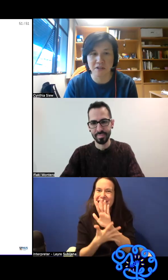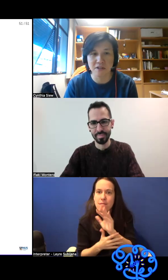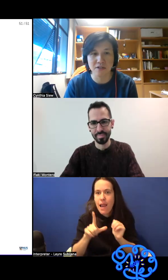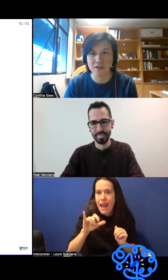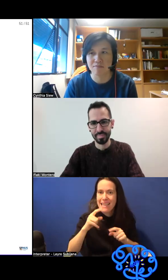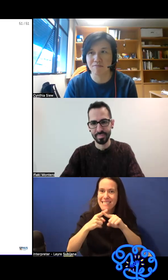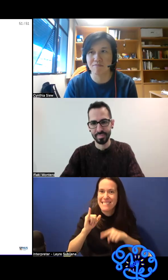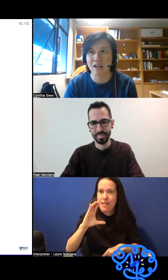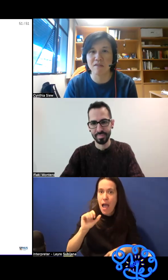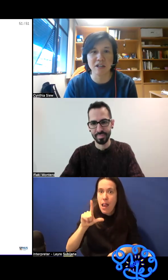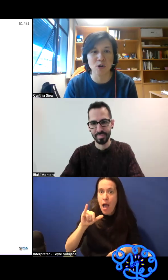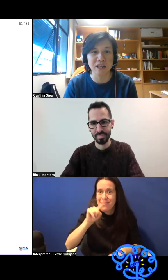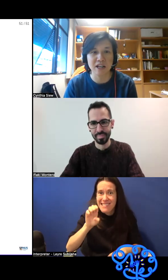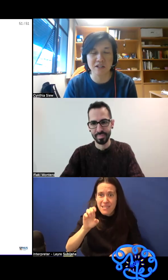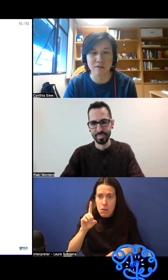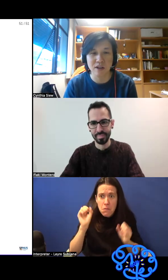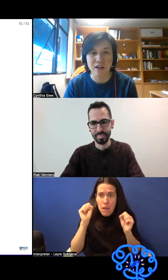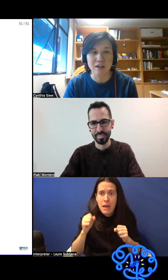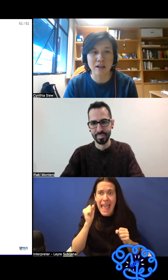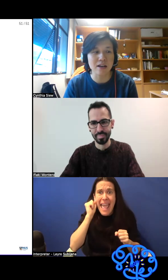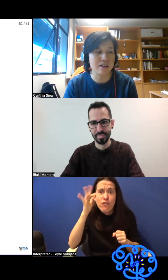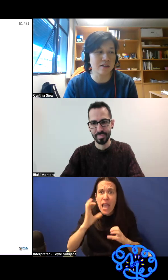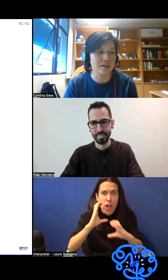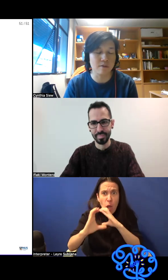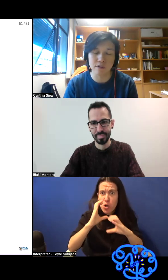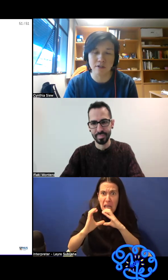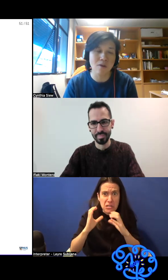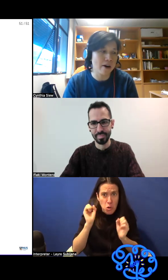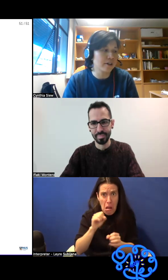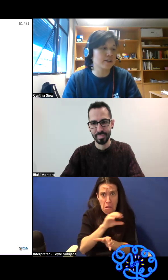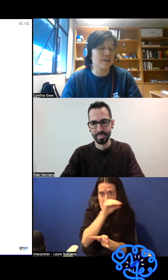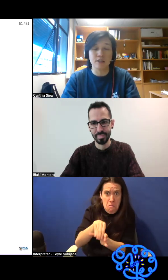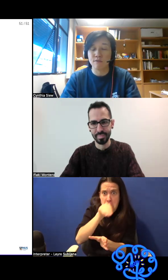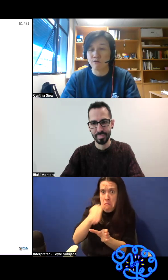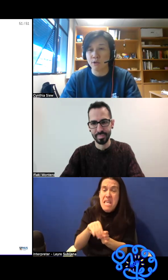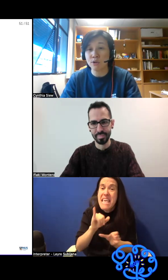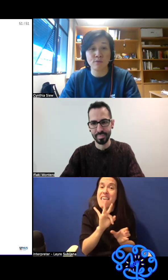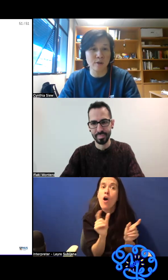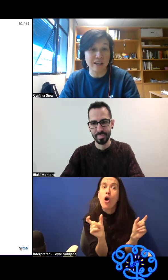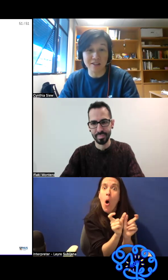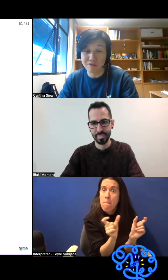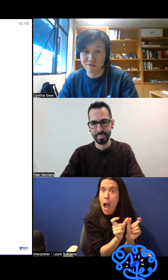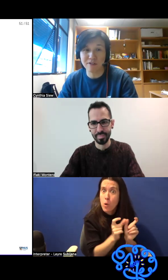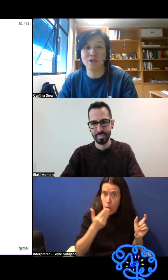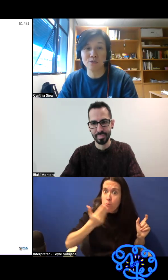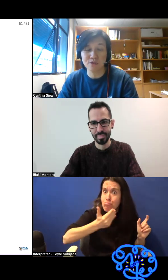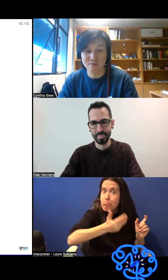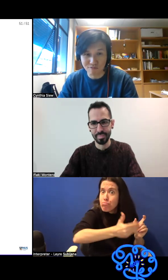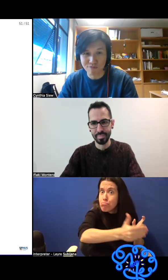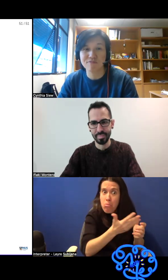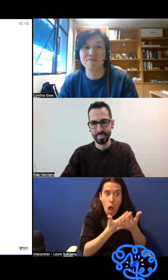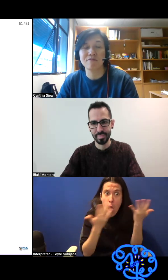a person's everyday communication. If a compound is used frequently enough, and you